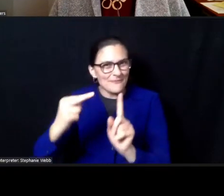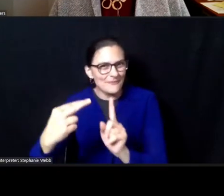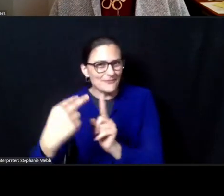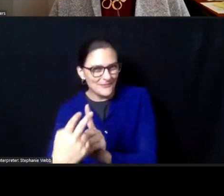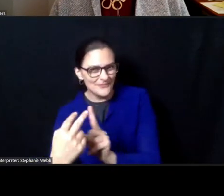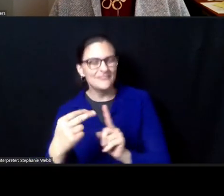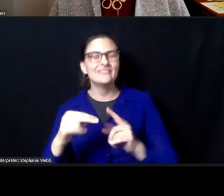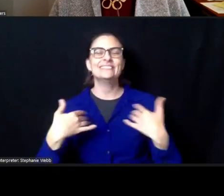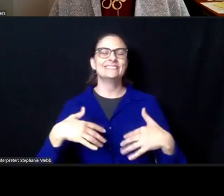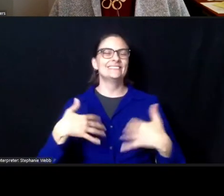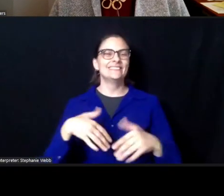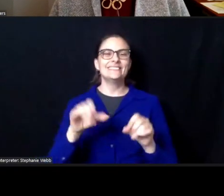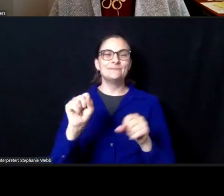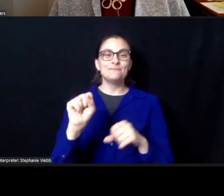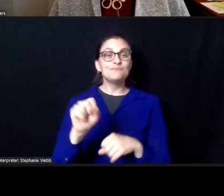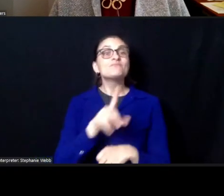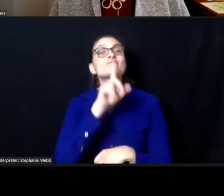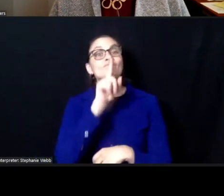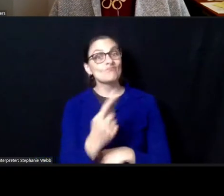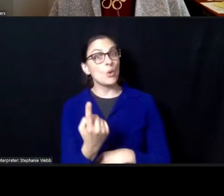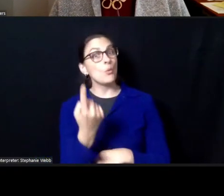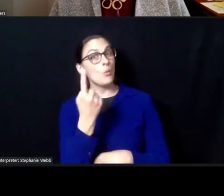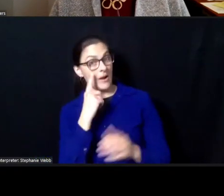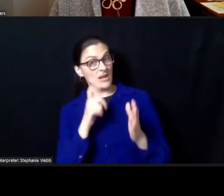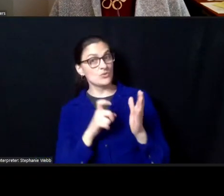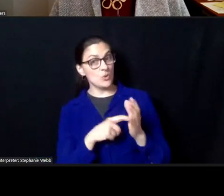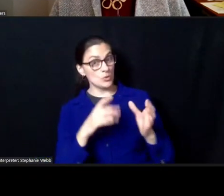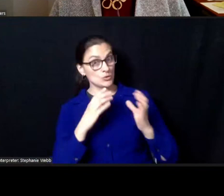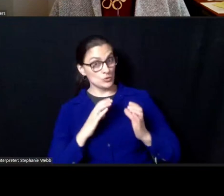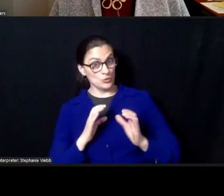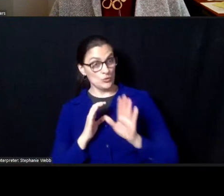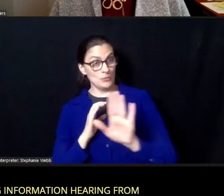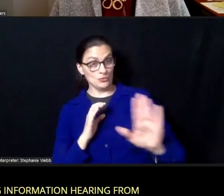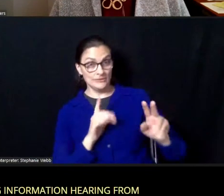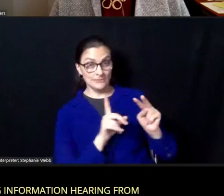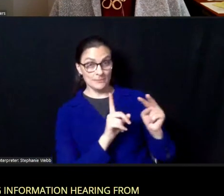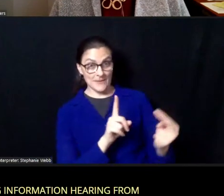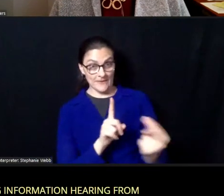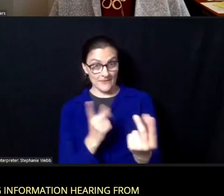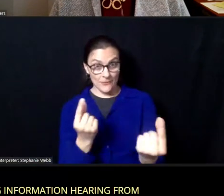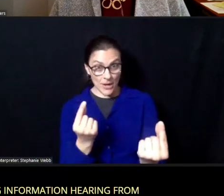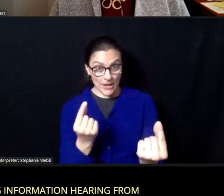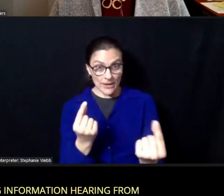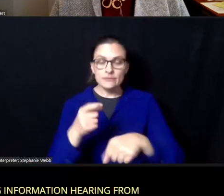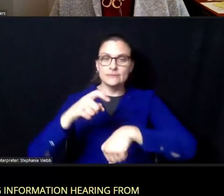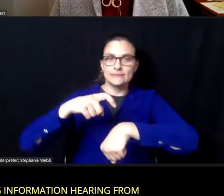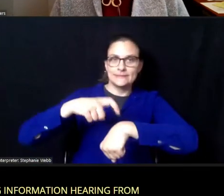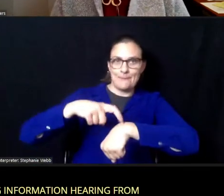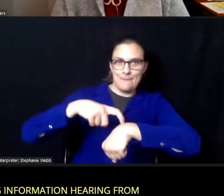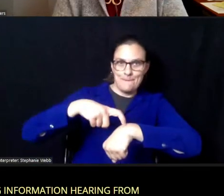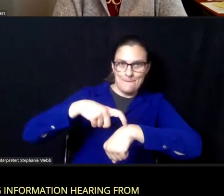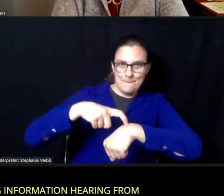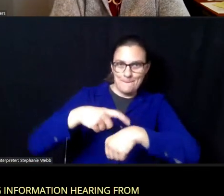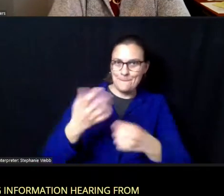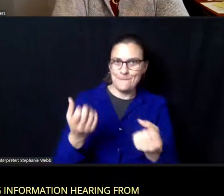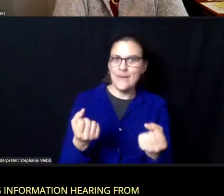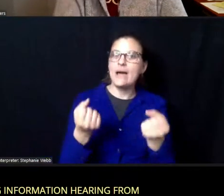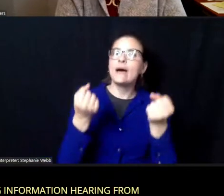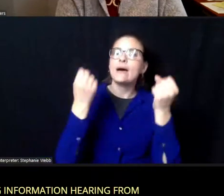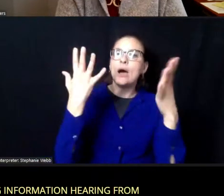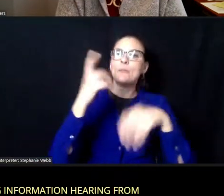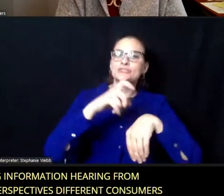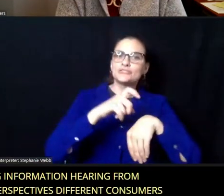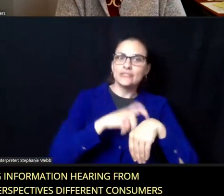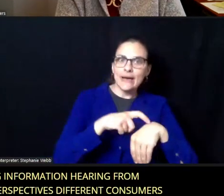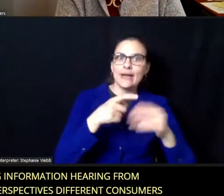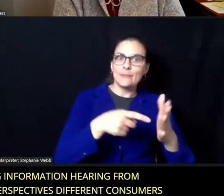perspectives that different consumers have is different amount of time. We also have people with disabilities, different